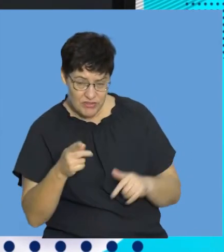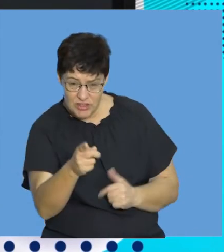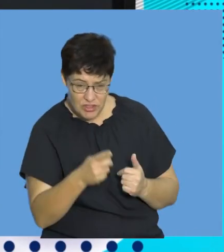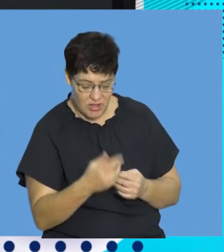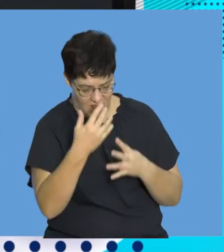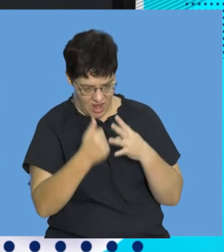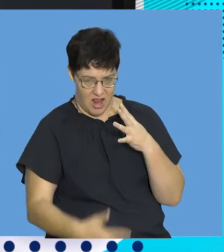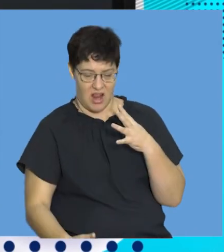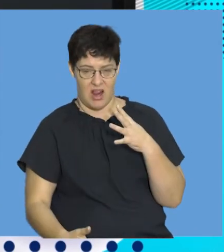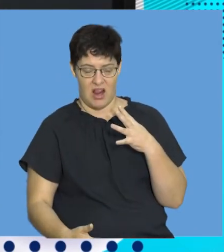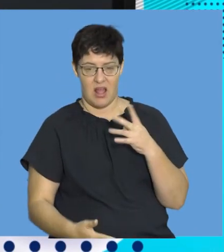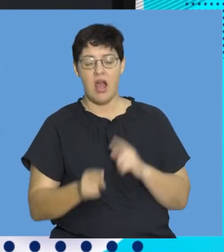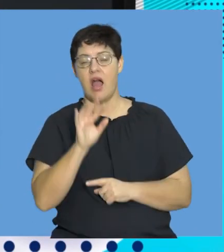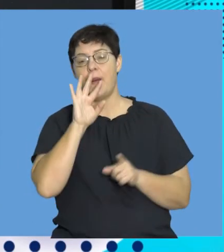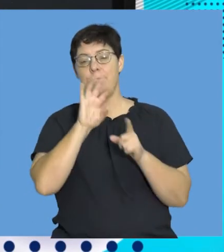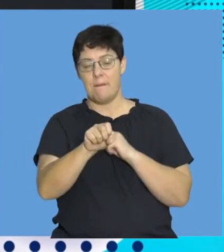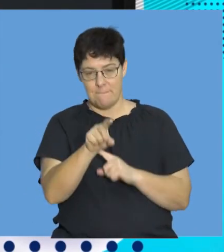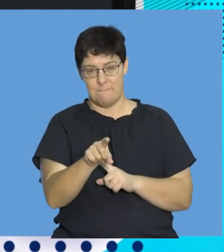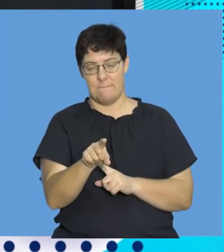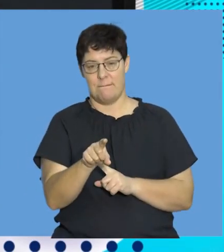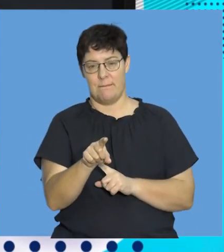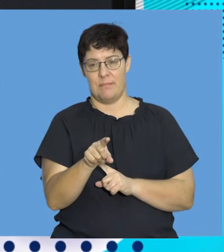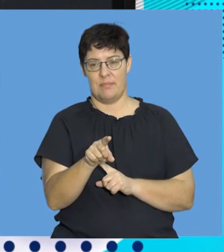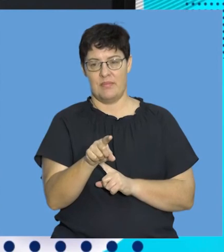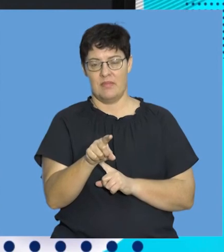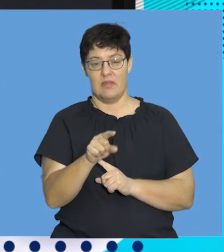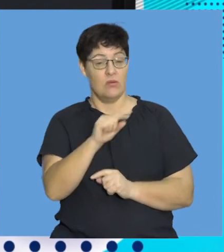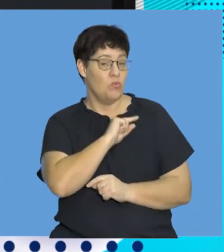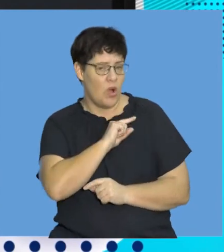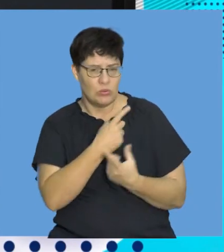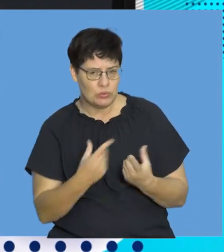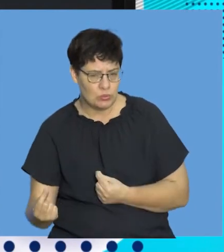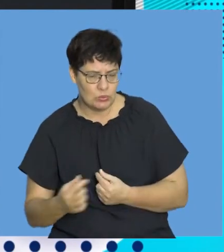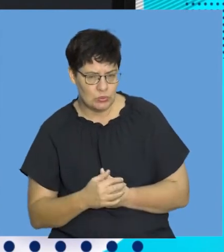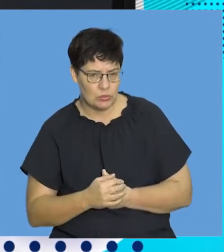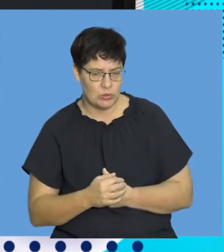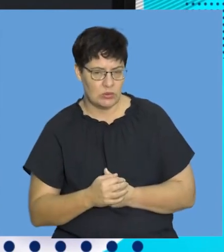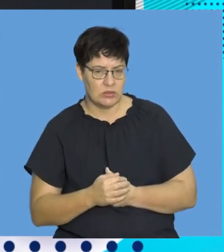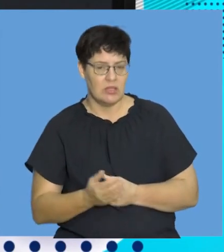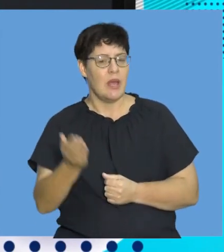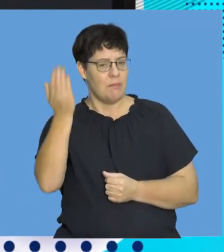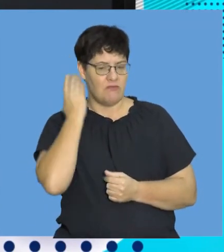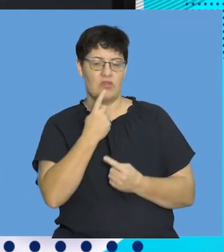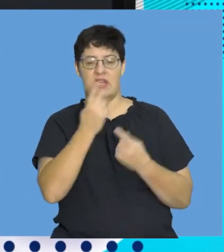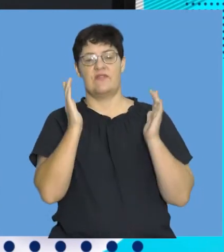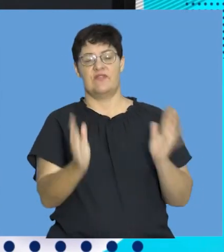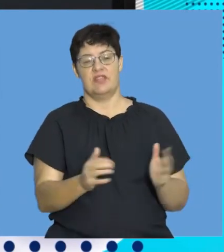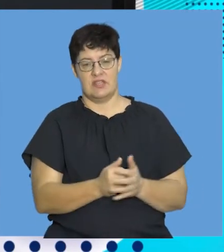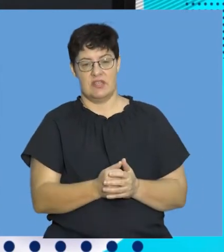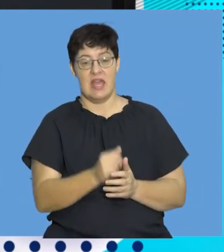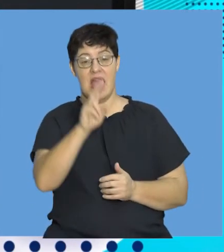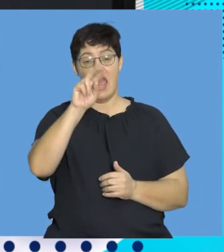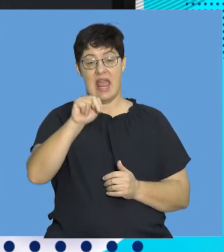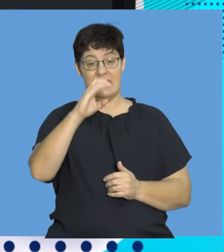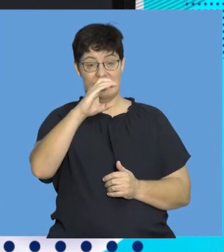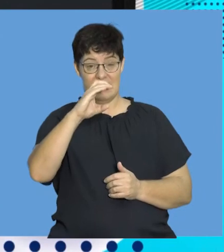lot of information that you would take into consideration. Why? Because like we said earlier, the National